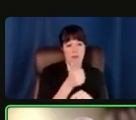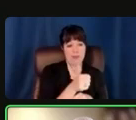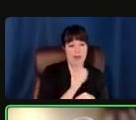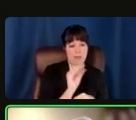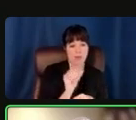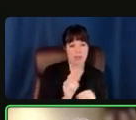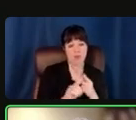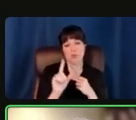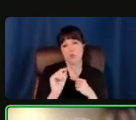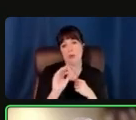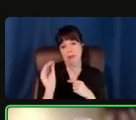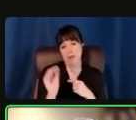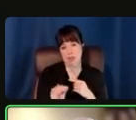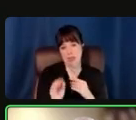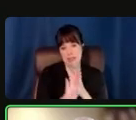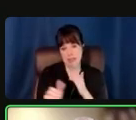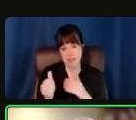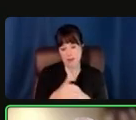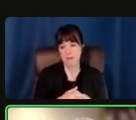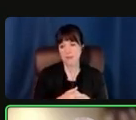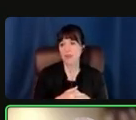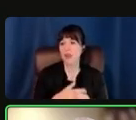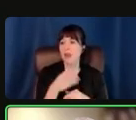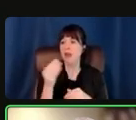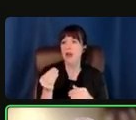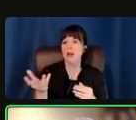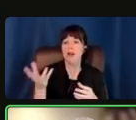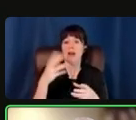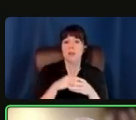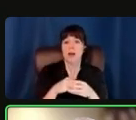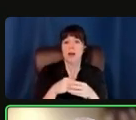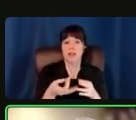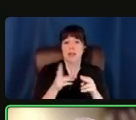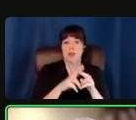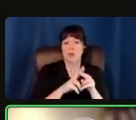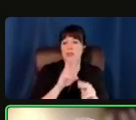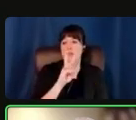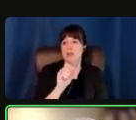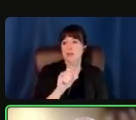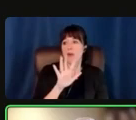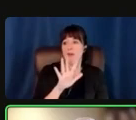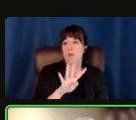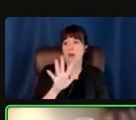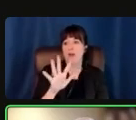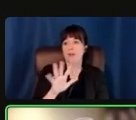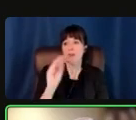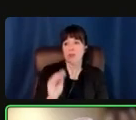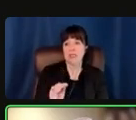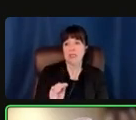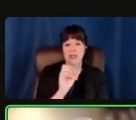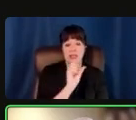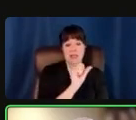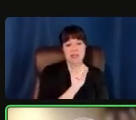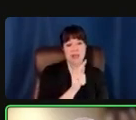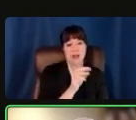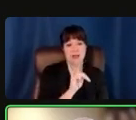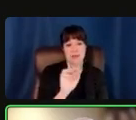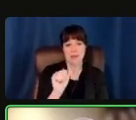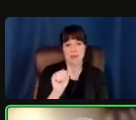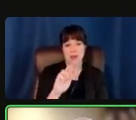20%, and then a combined increase of 6.45% in Salem-Marion and a combined increase